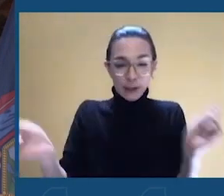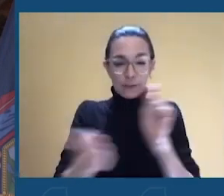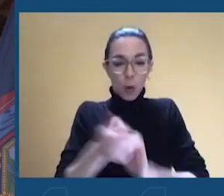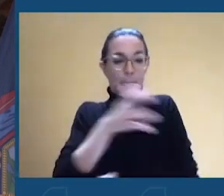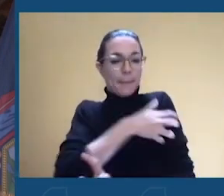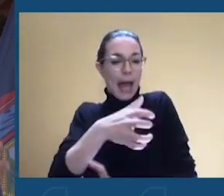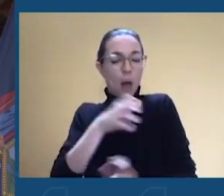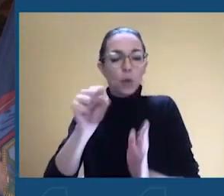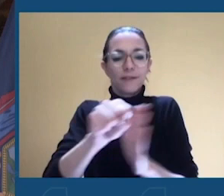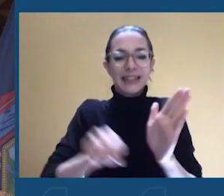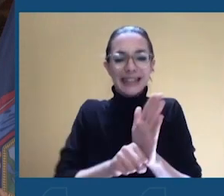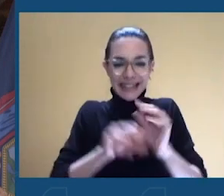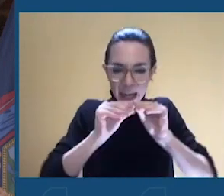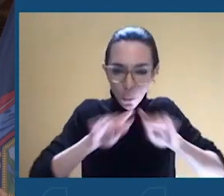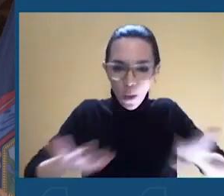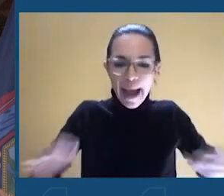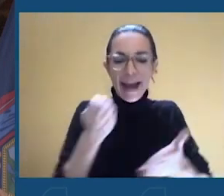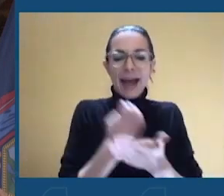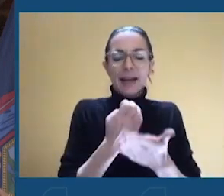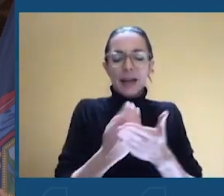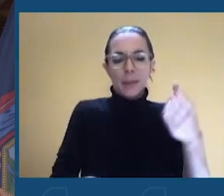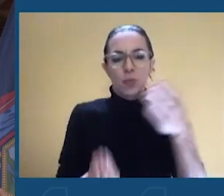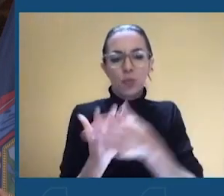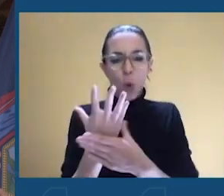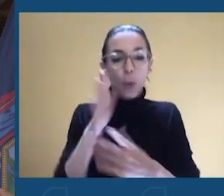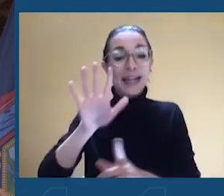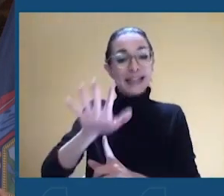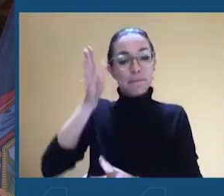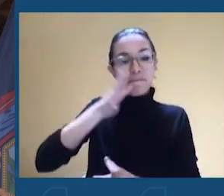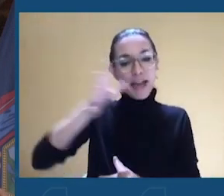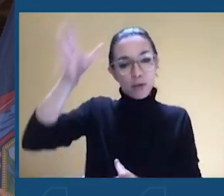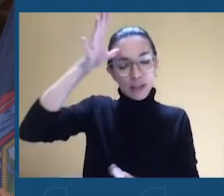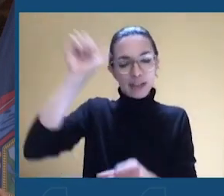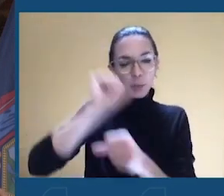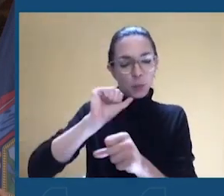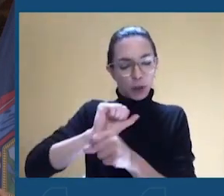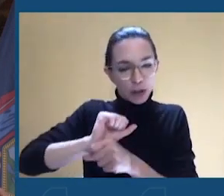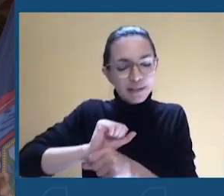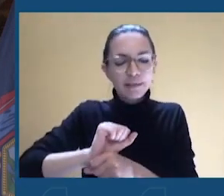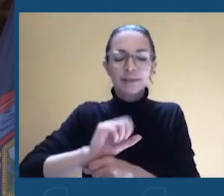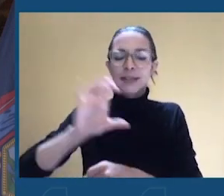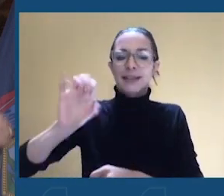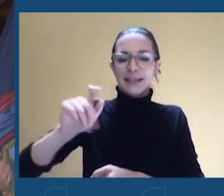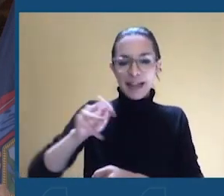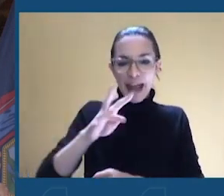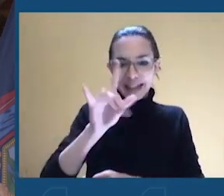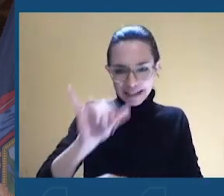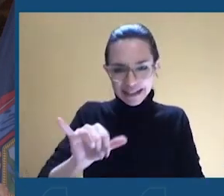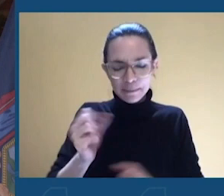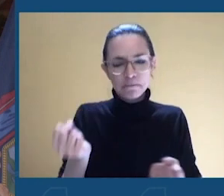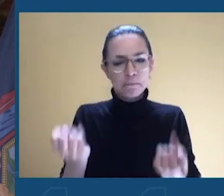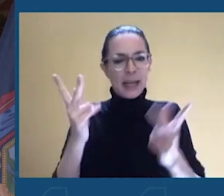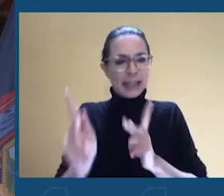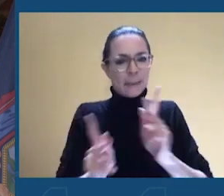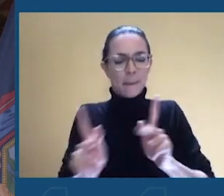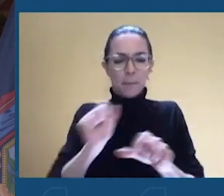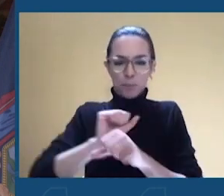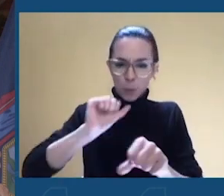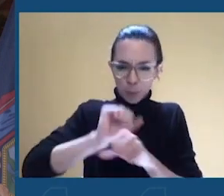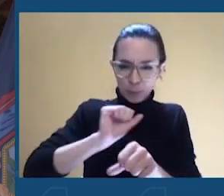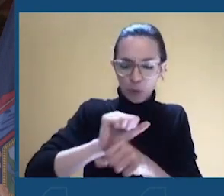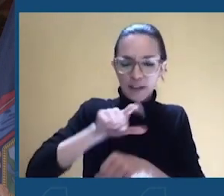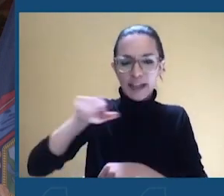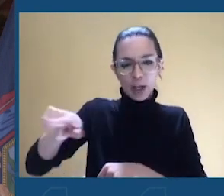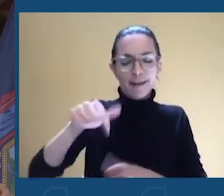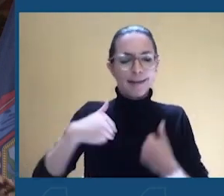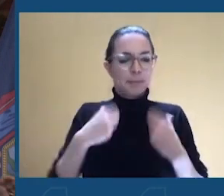growth firsthand. His parents worked at General Electric in Schenectady. Proud work. A lot of people work there, and it has an incredible